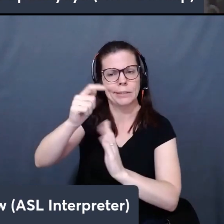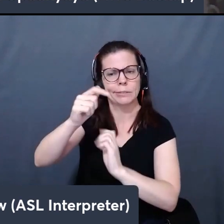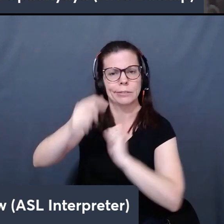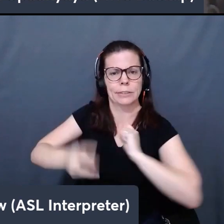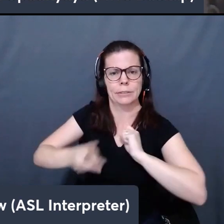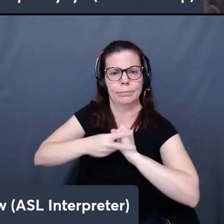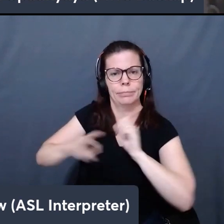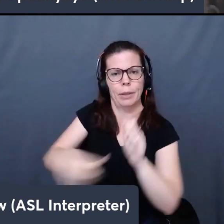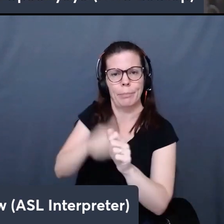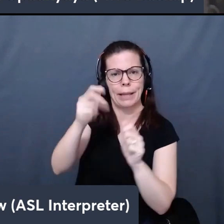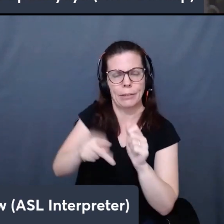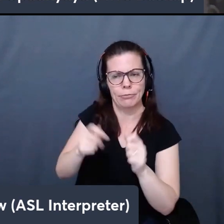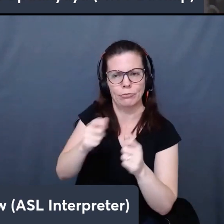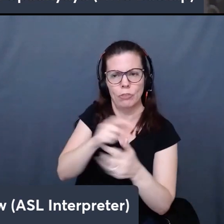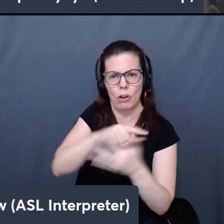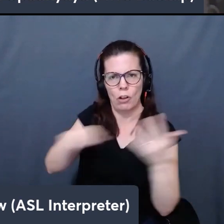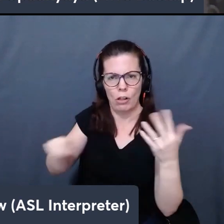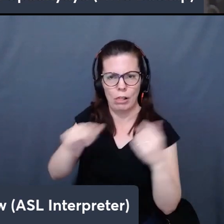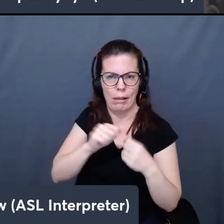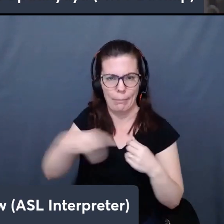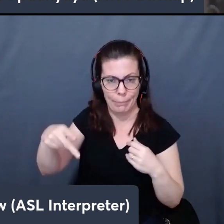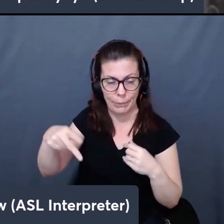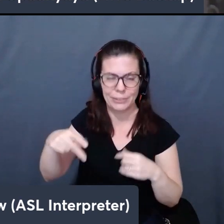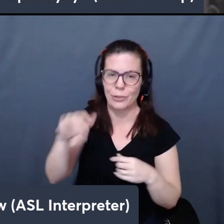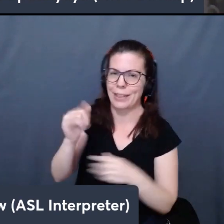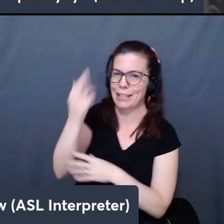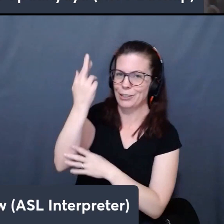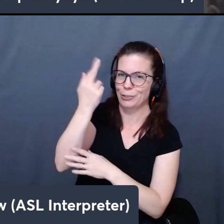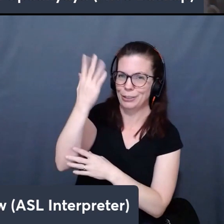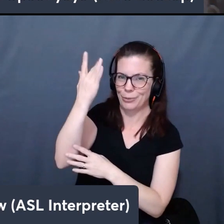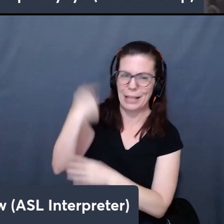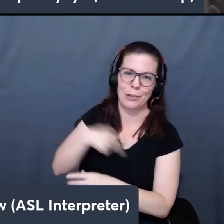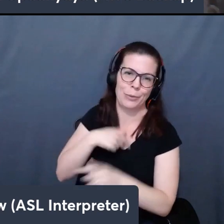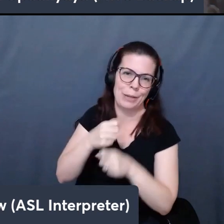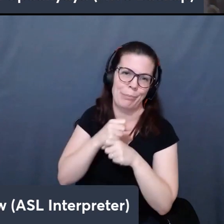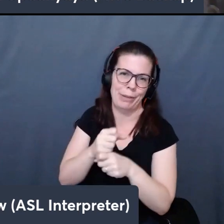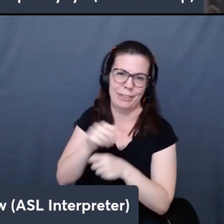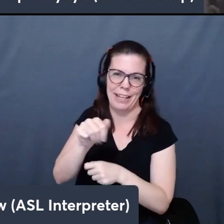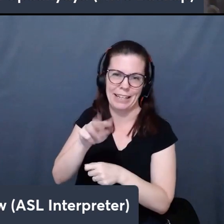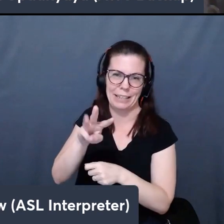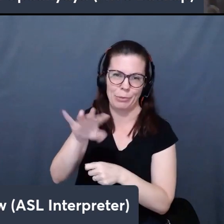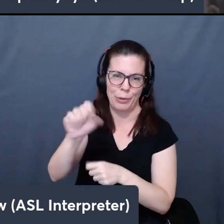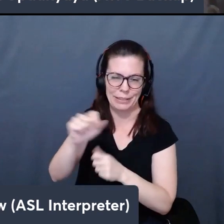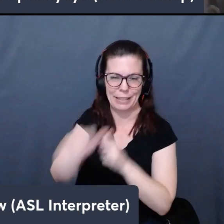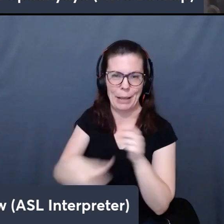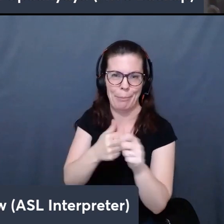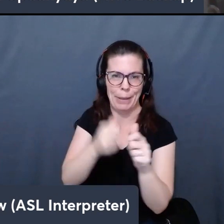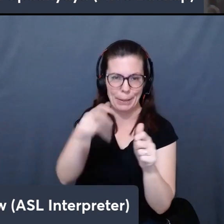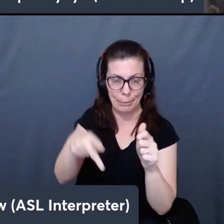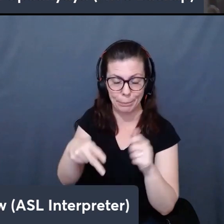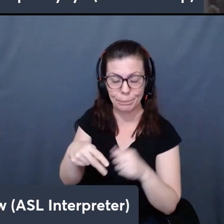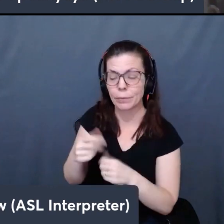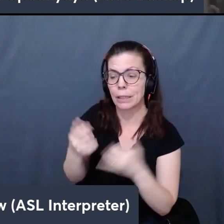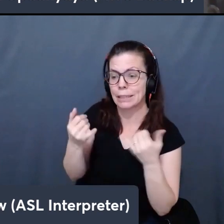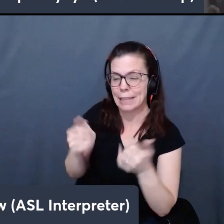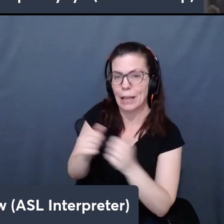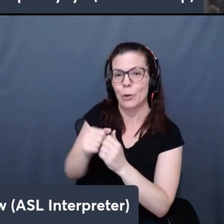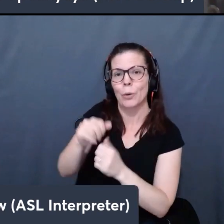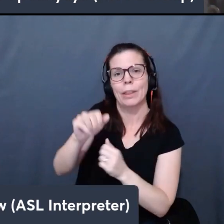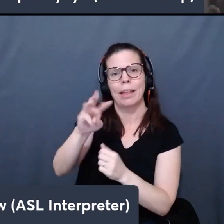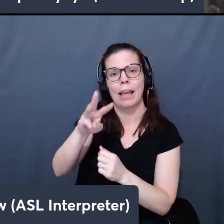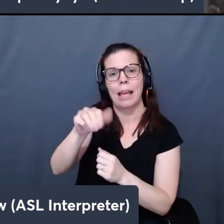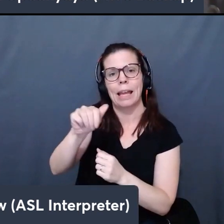their application. And that's the reason we built AWS Backup. So now with AWS Backup, you can just create